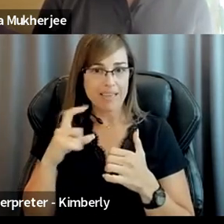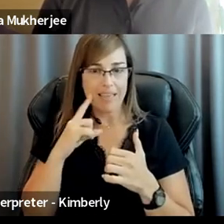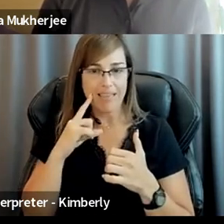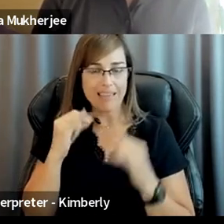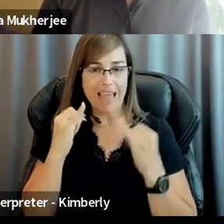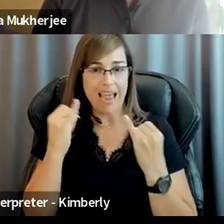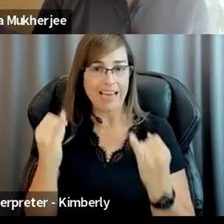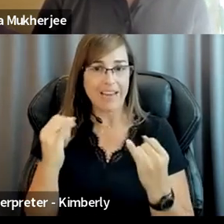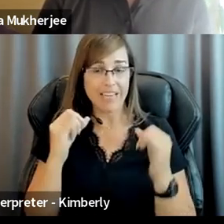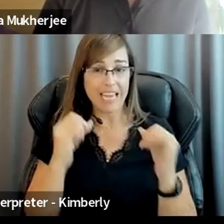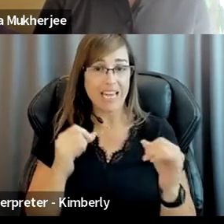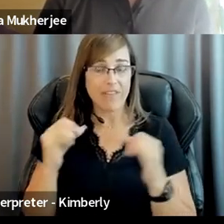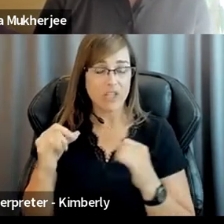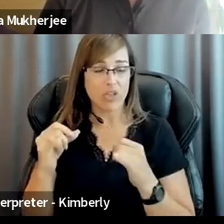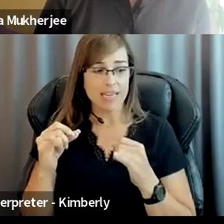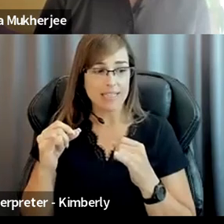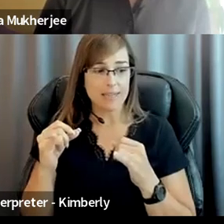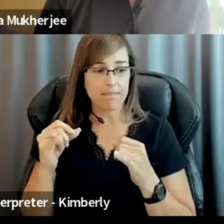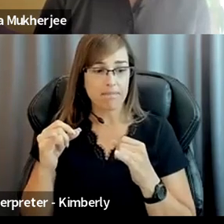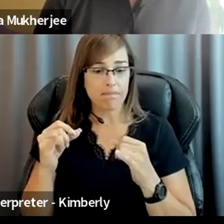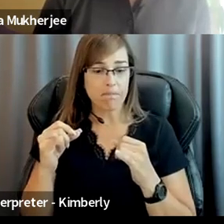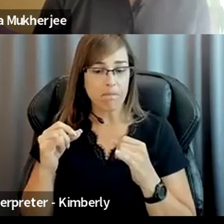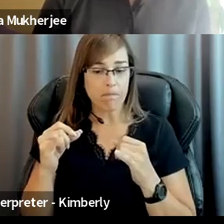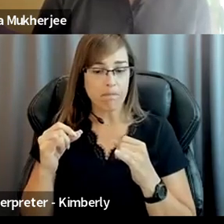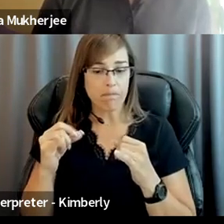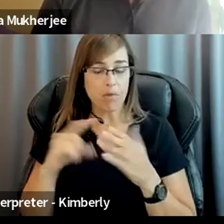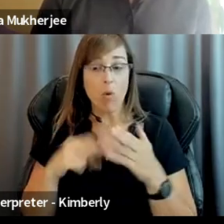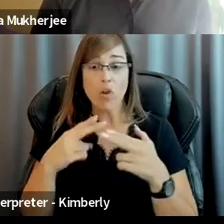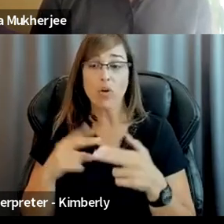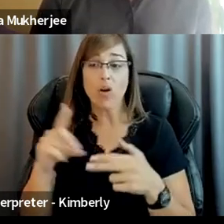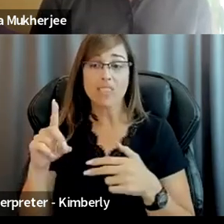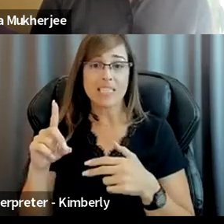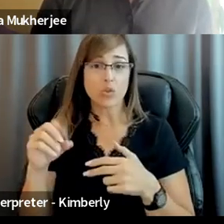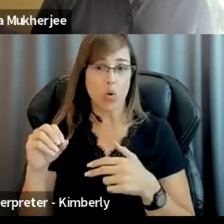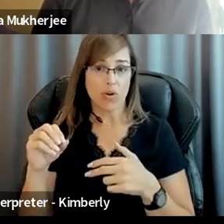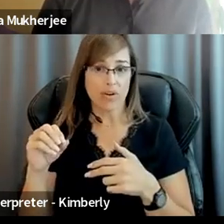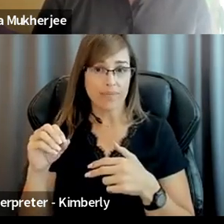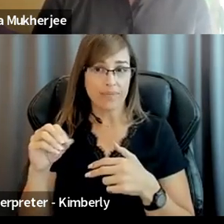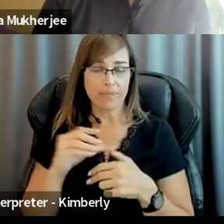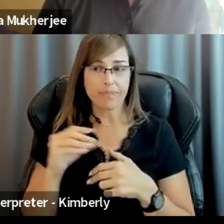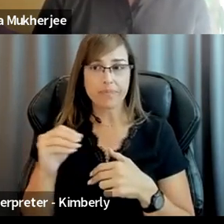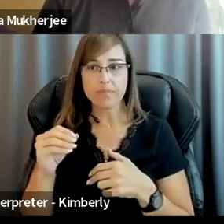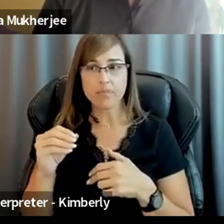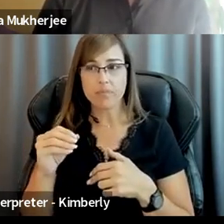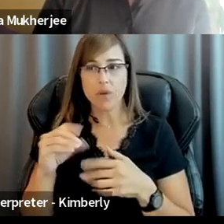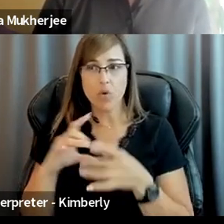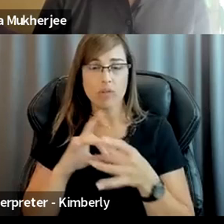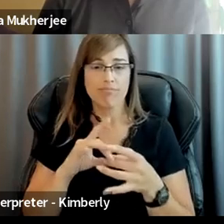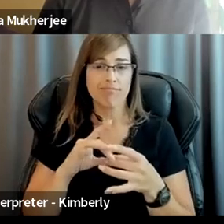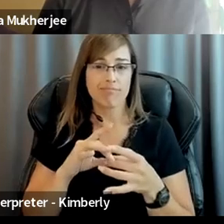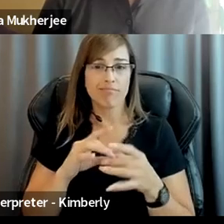idea of individualizing what you call disorder and sort of attributing